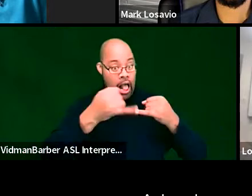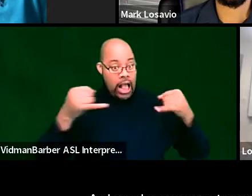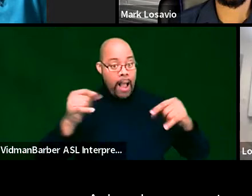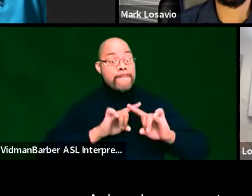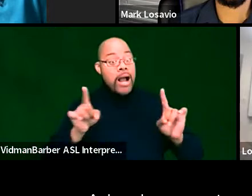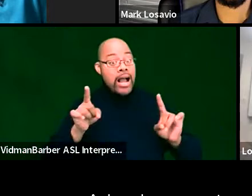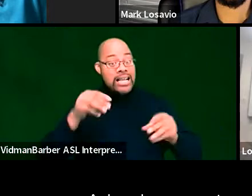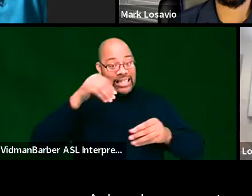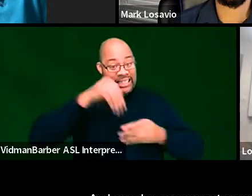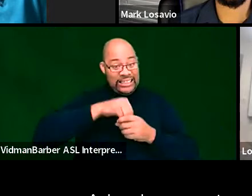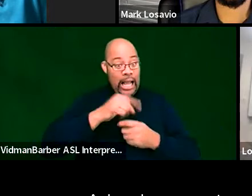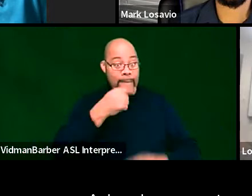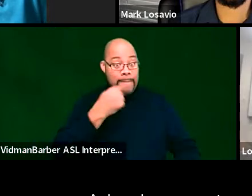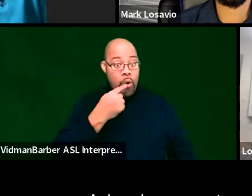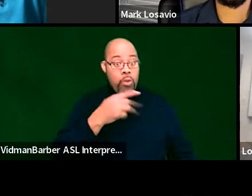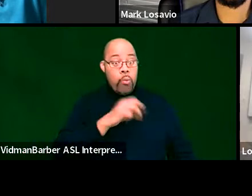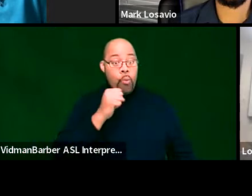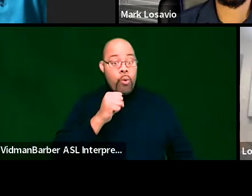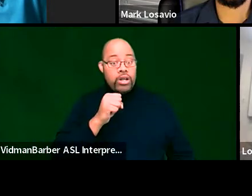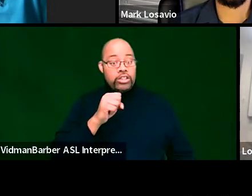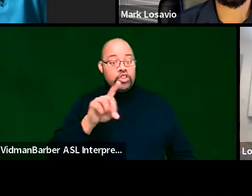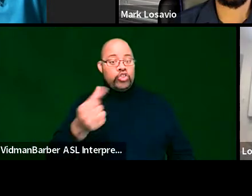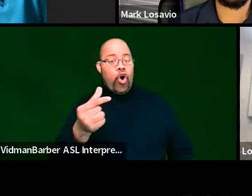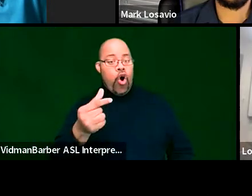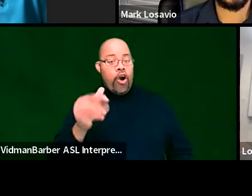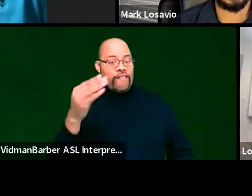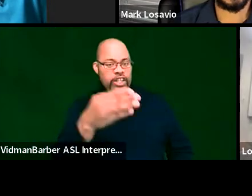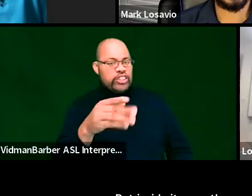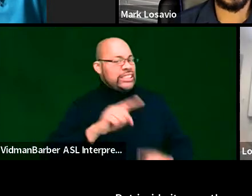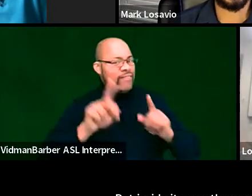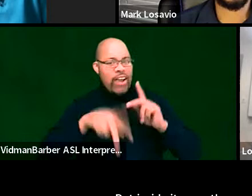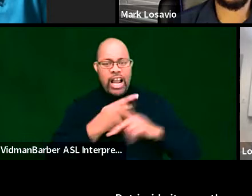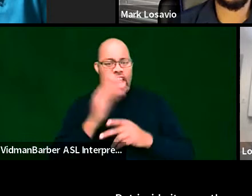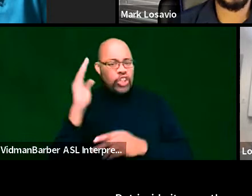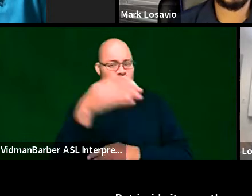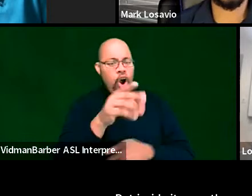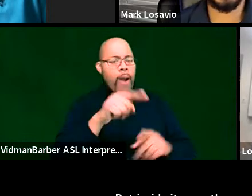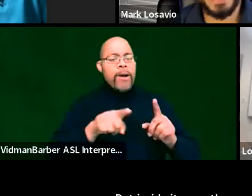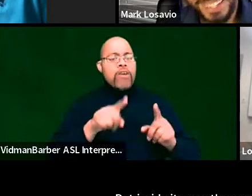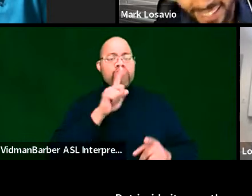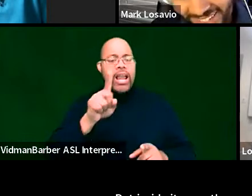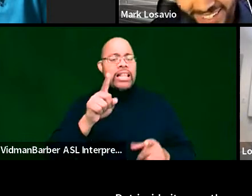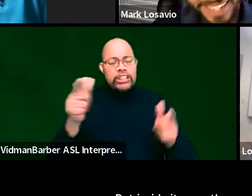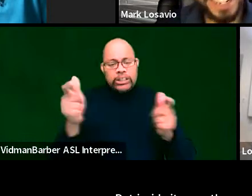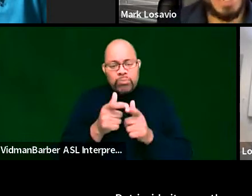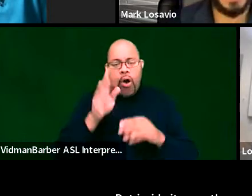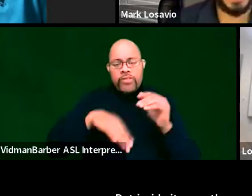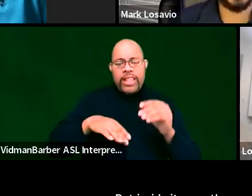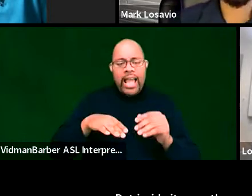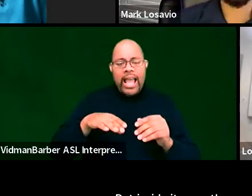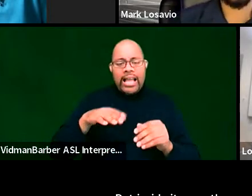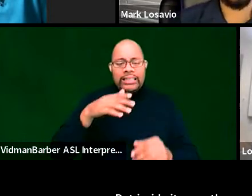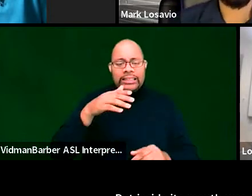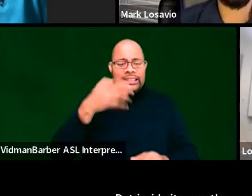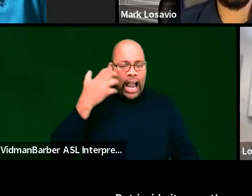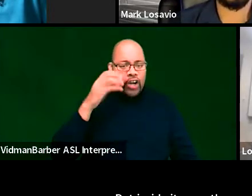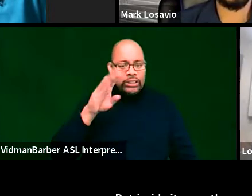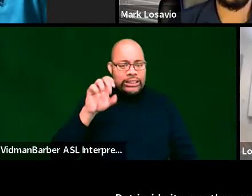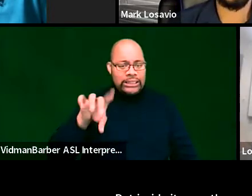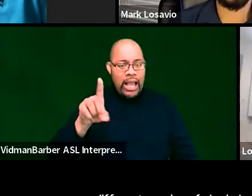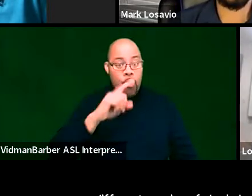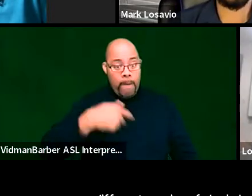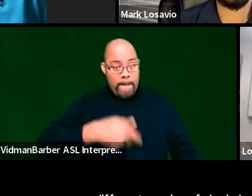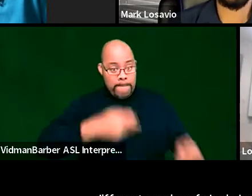but inside its mouth was a dogfish, which is a different species of shark, but a much smaller species than a sand tiger. And so when we pulled it